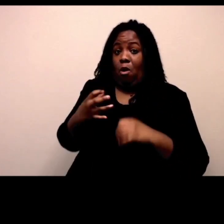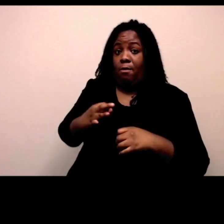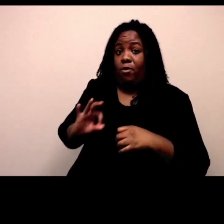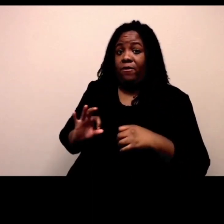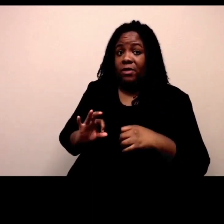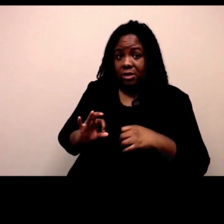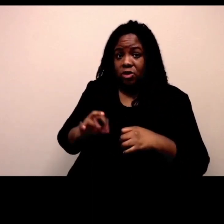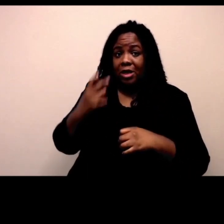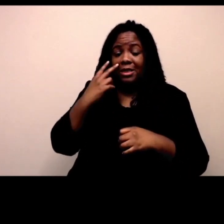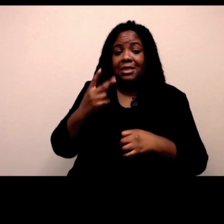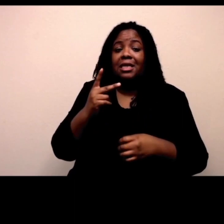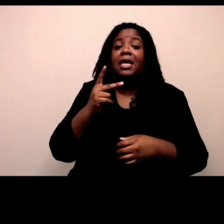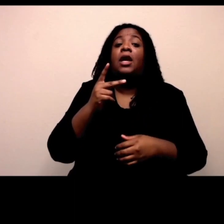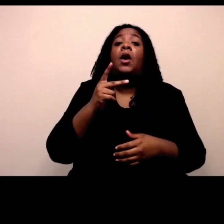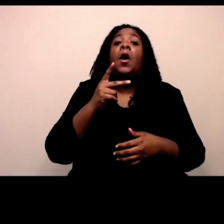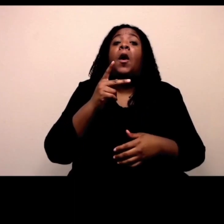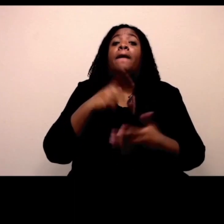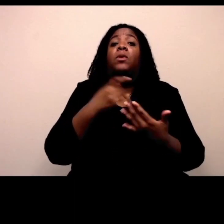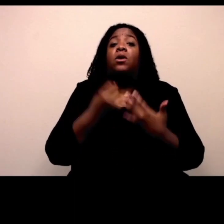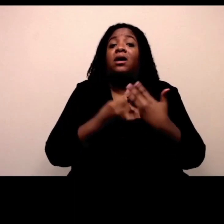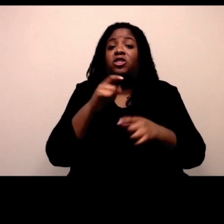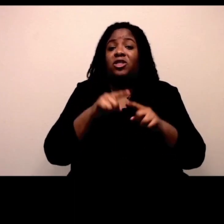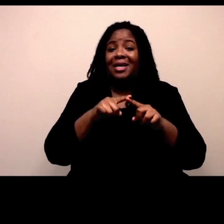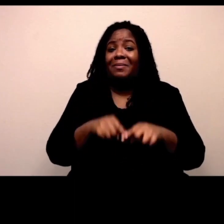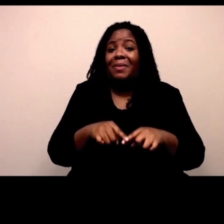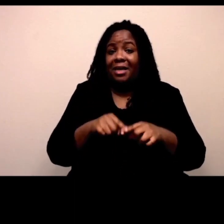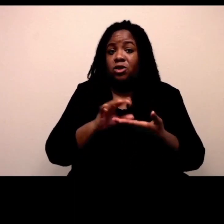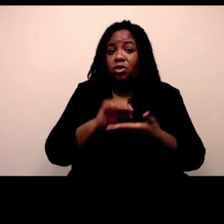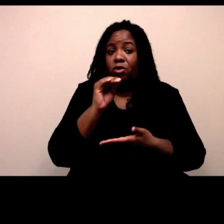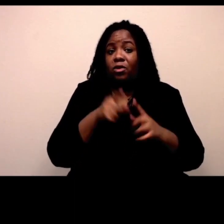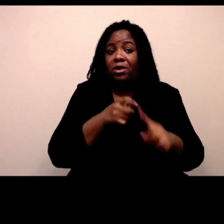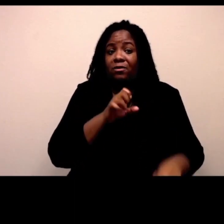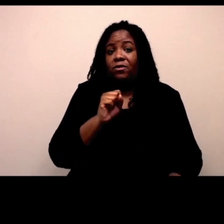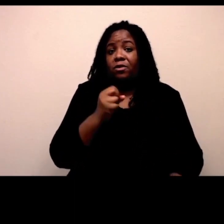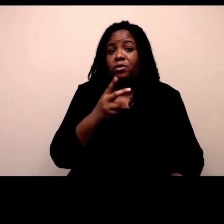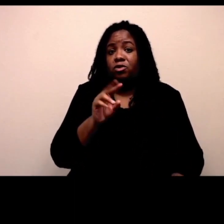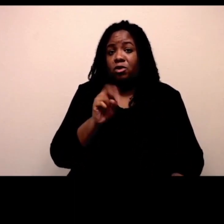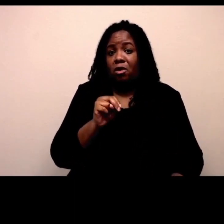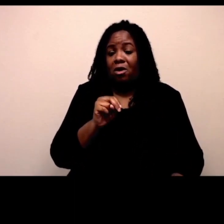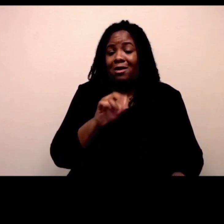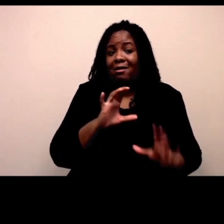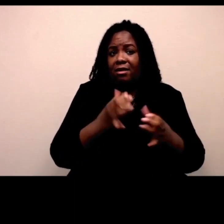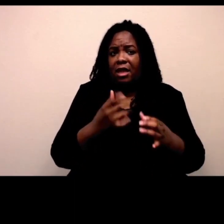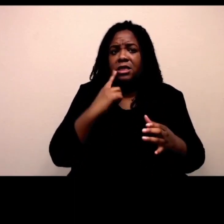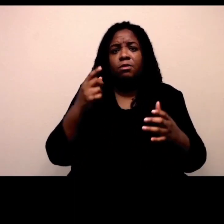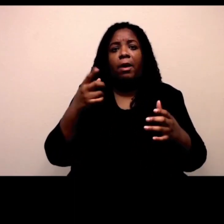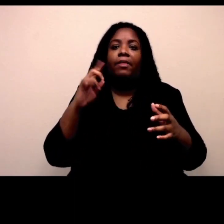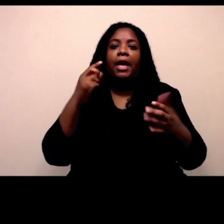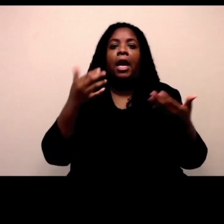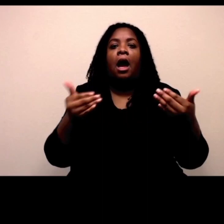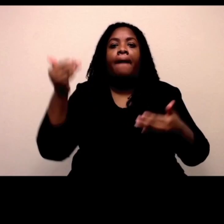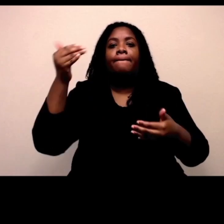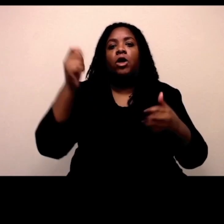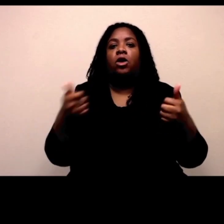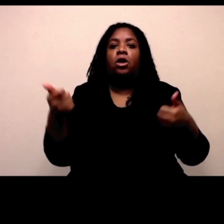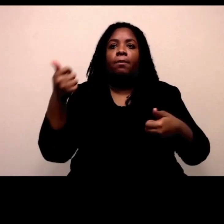like Shawn's class, but even at the upper level, where we think it's the upper level, and it's